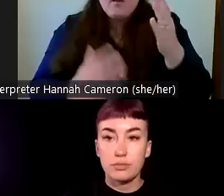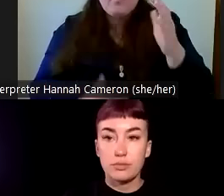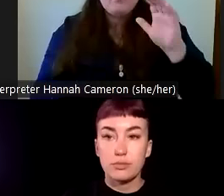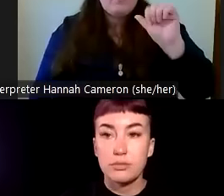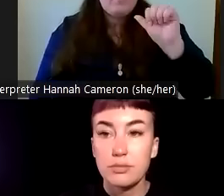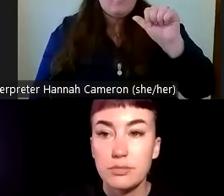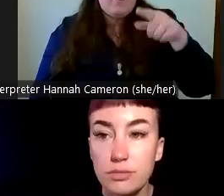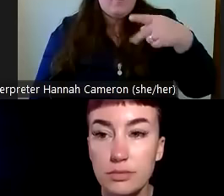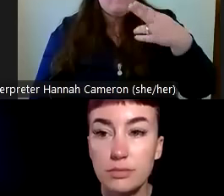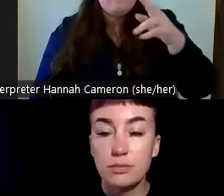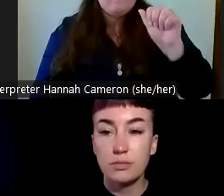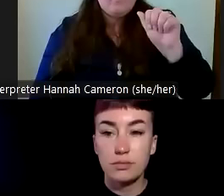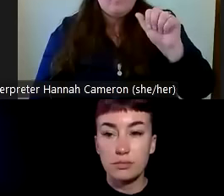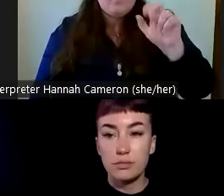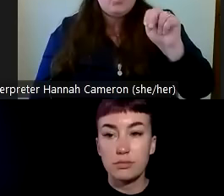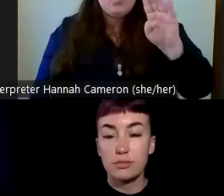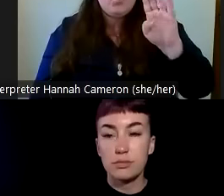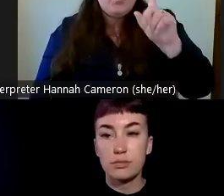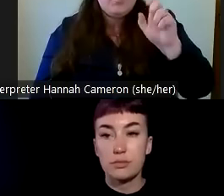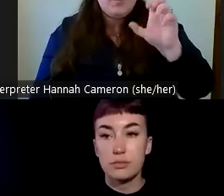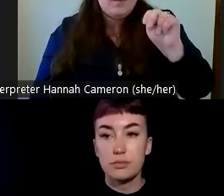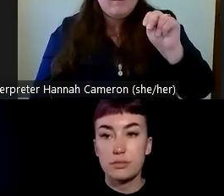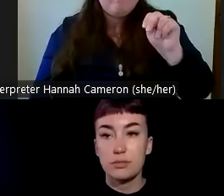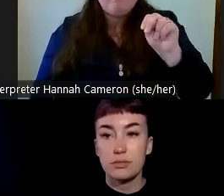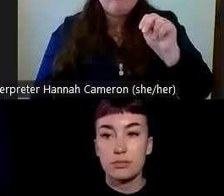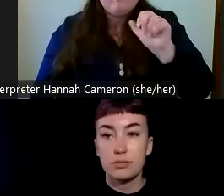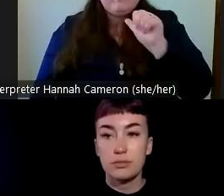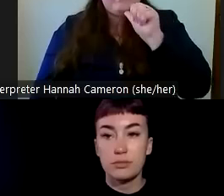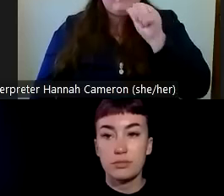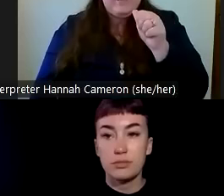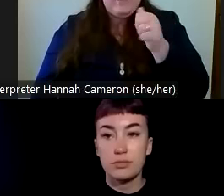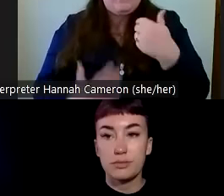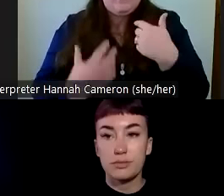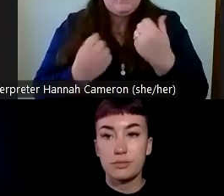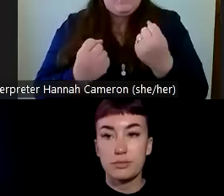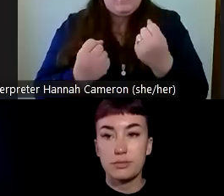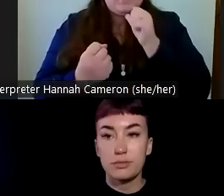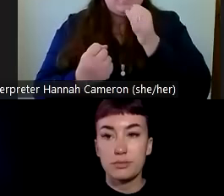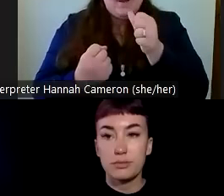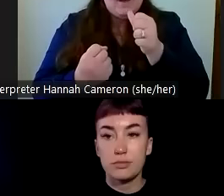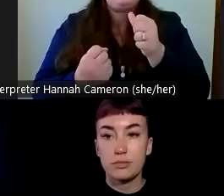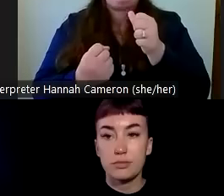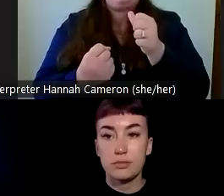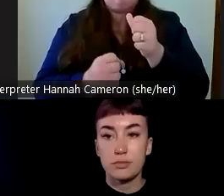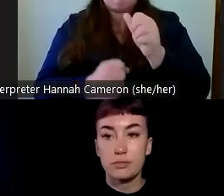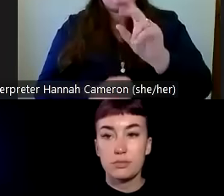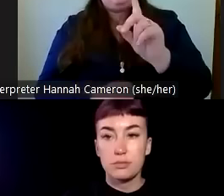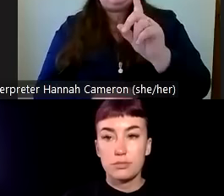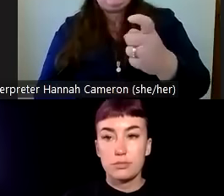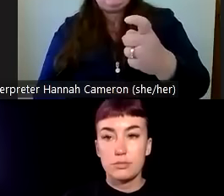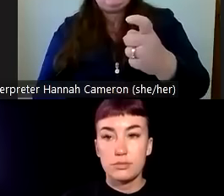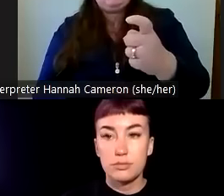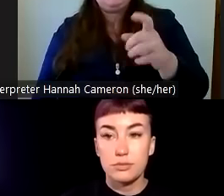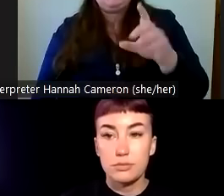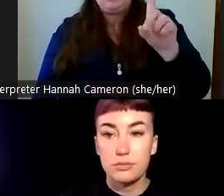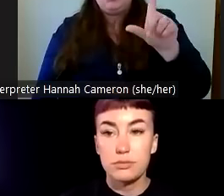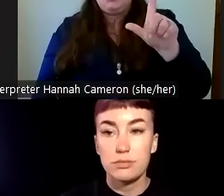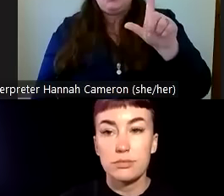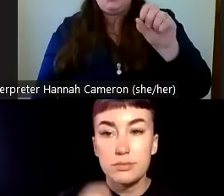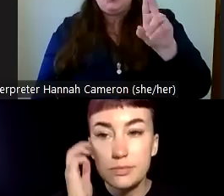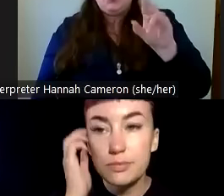be and that the diagnosis then becomes cinched of Lewy body.